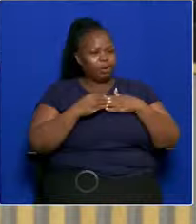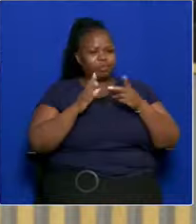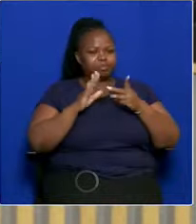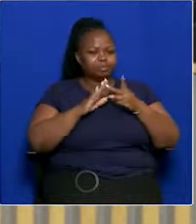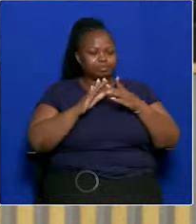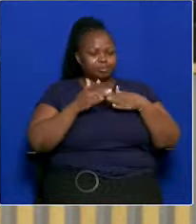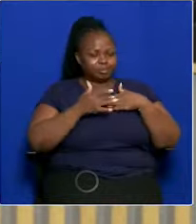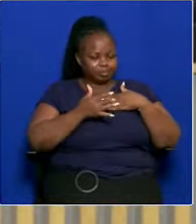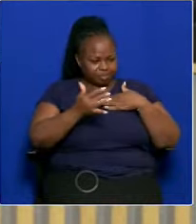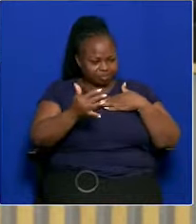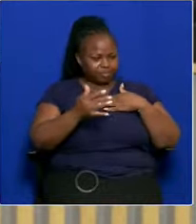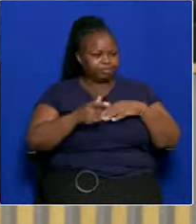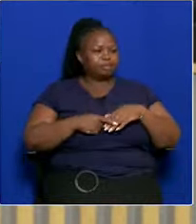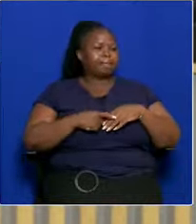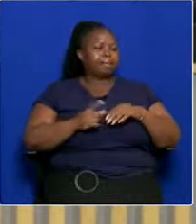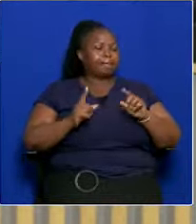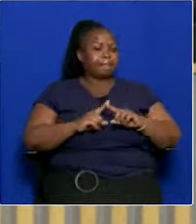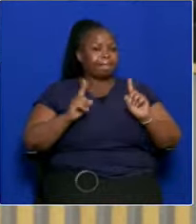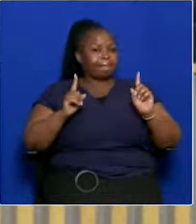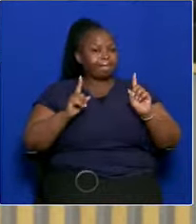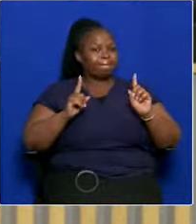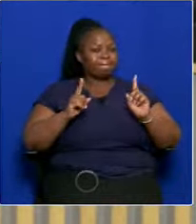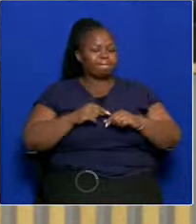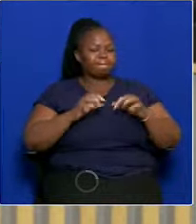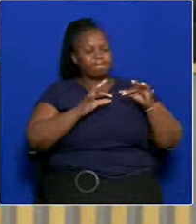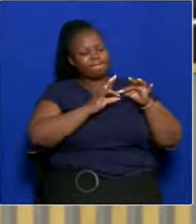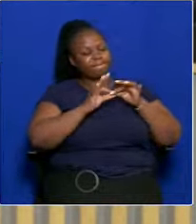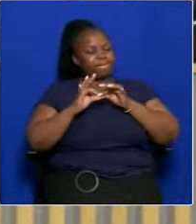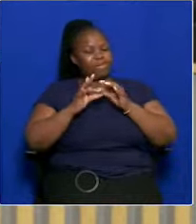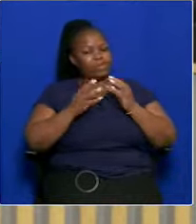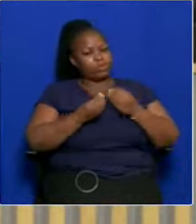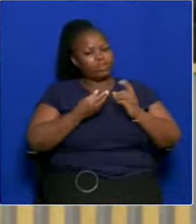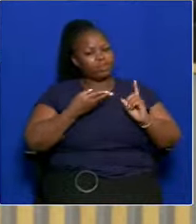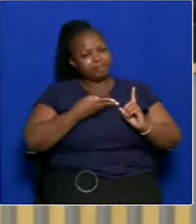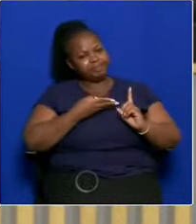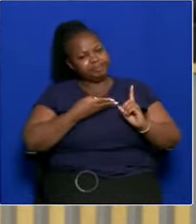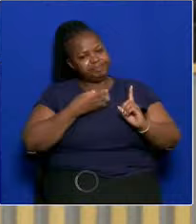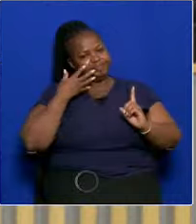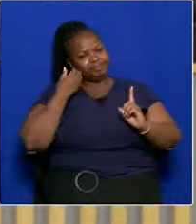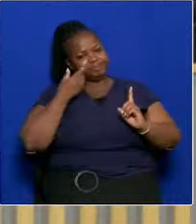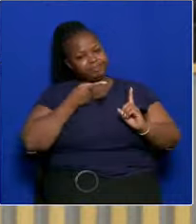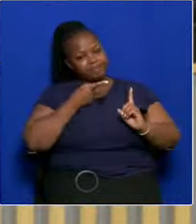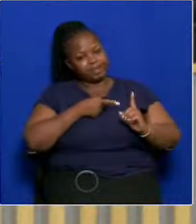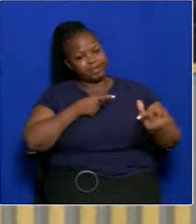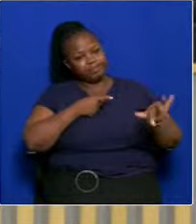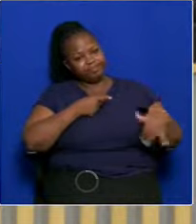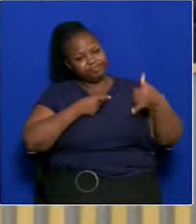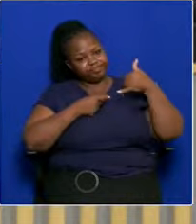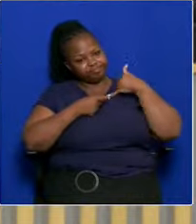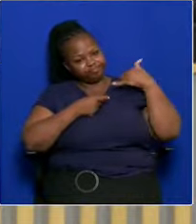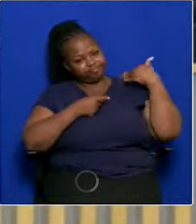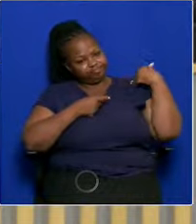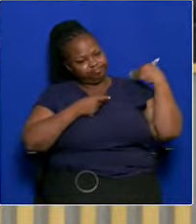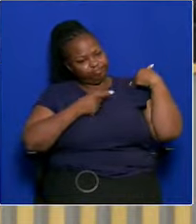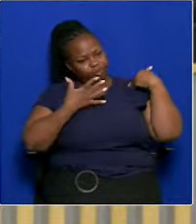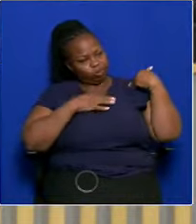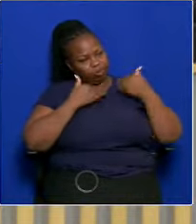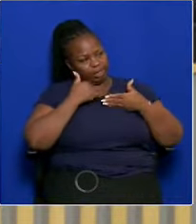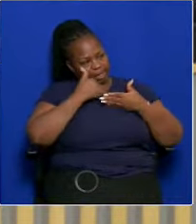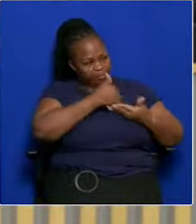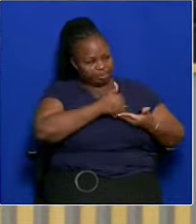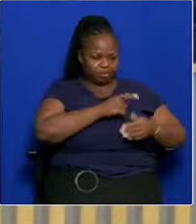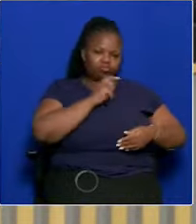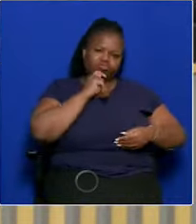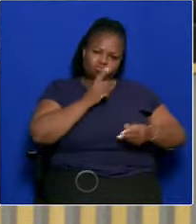this relationship with him that he calls on you, but you also act and take